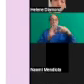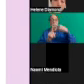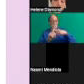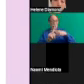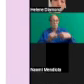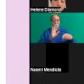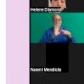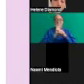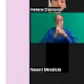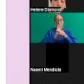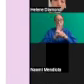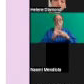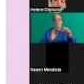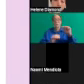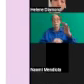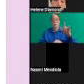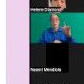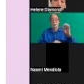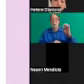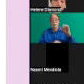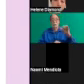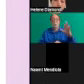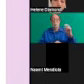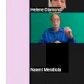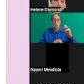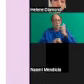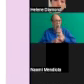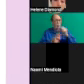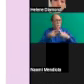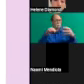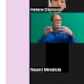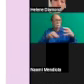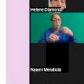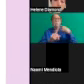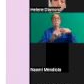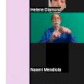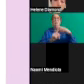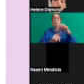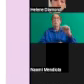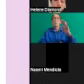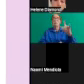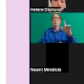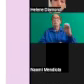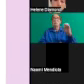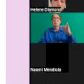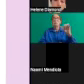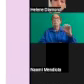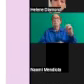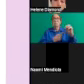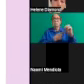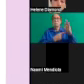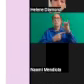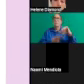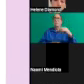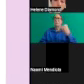here is actually positive ableism. Positive ableism is when someone